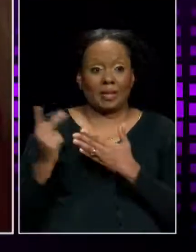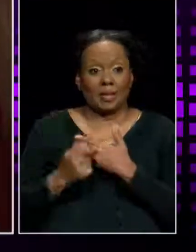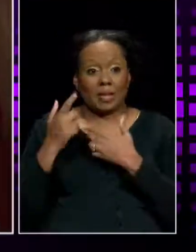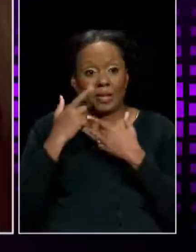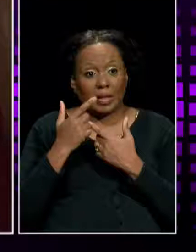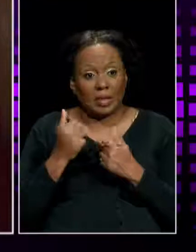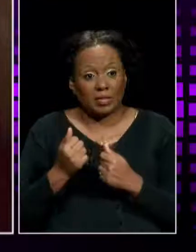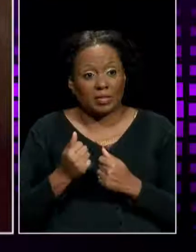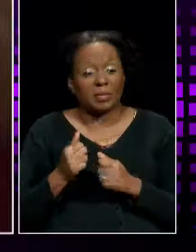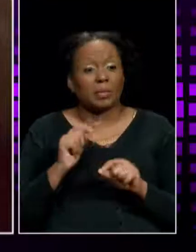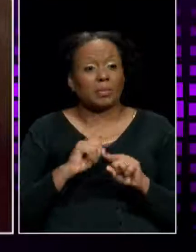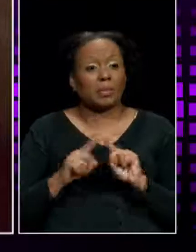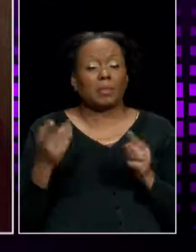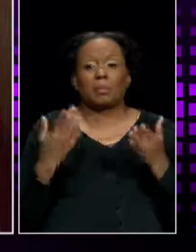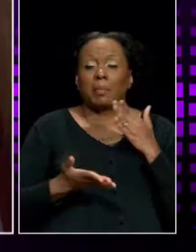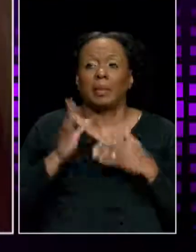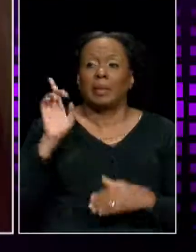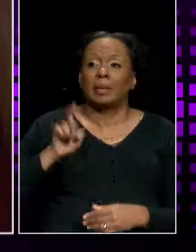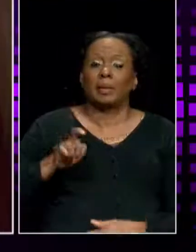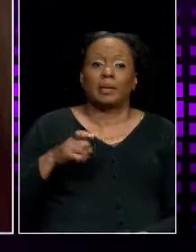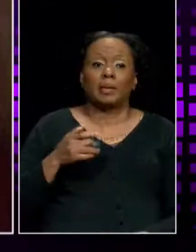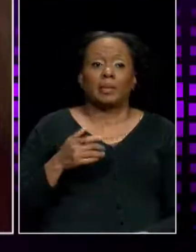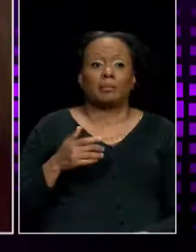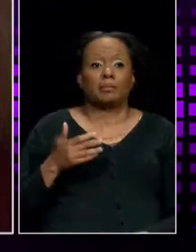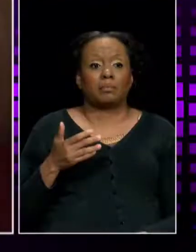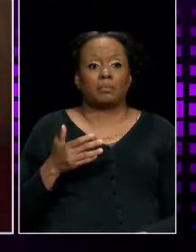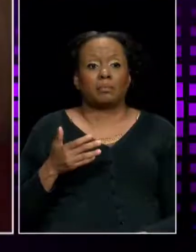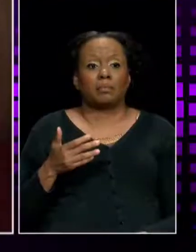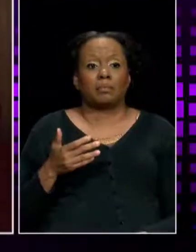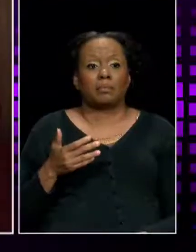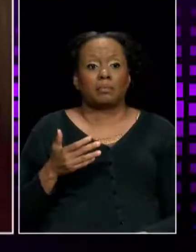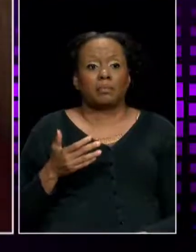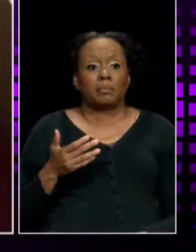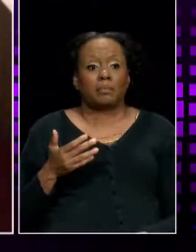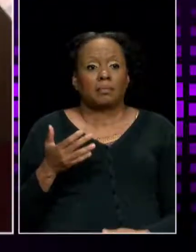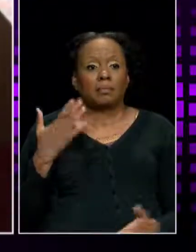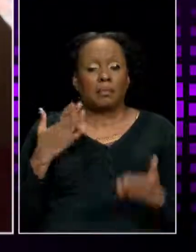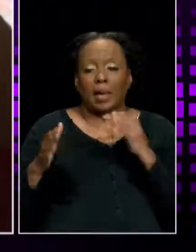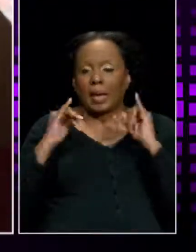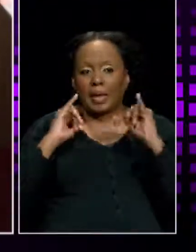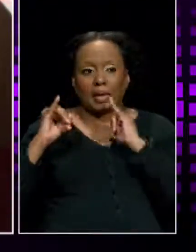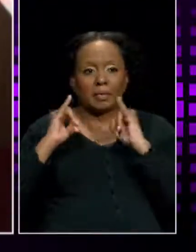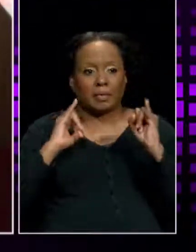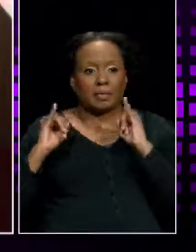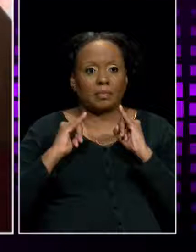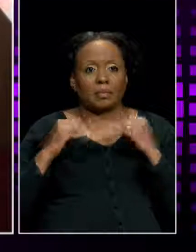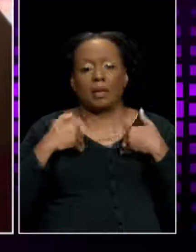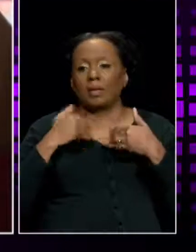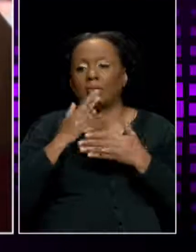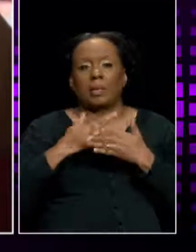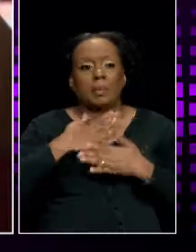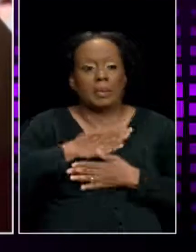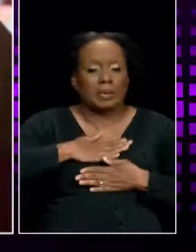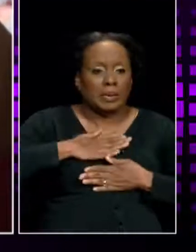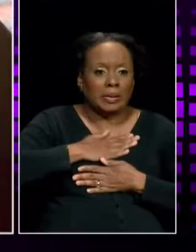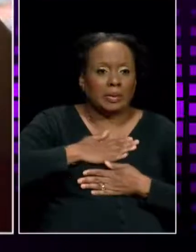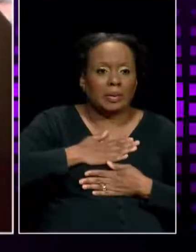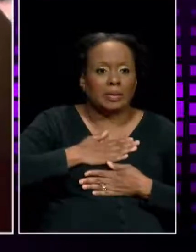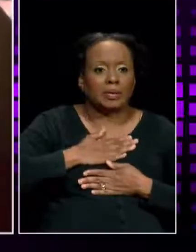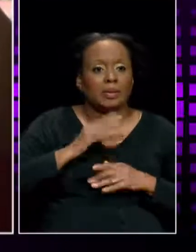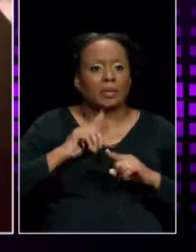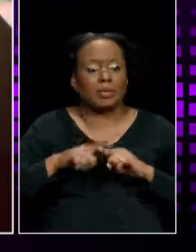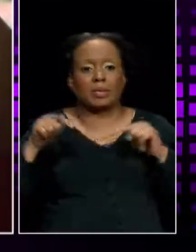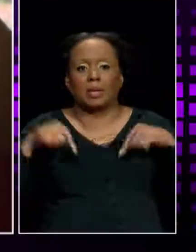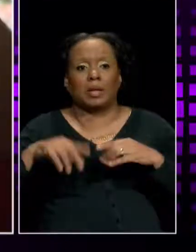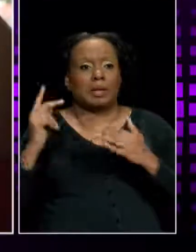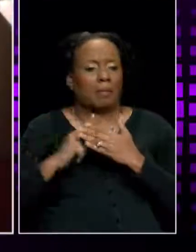some um interviews with some artists and like some other stuff. Have a look at entertainment with it. But just like this, it's great because it's